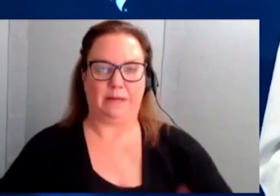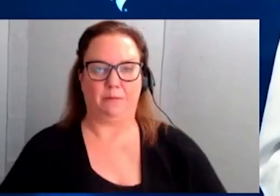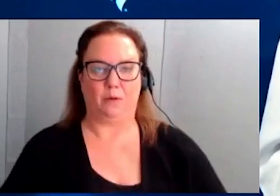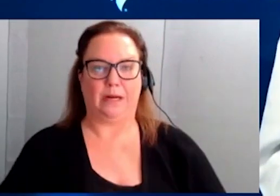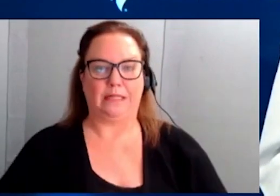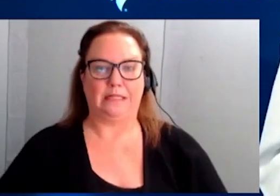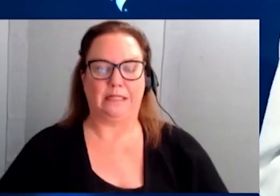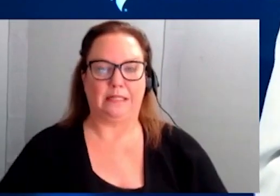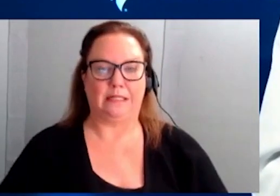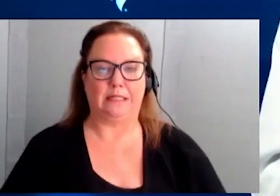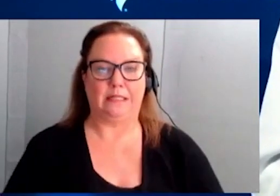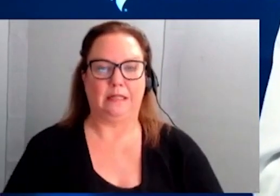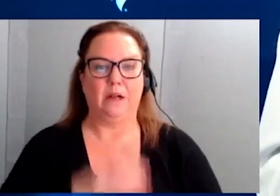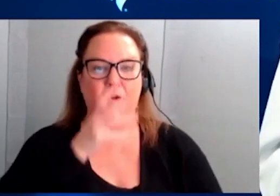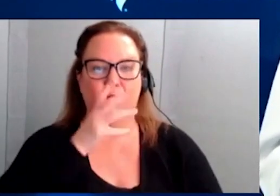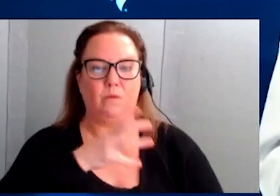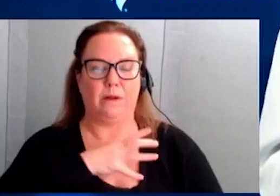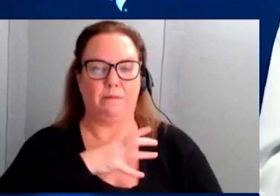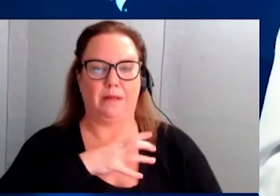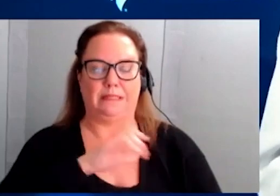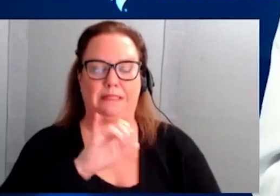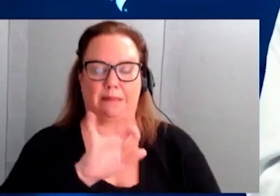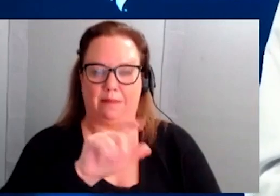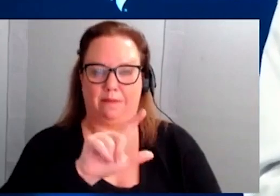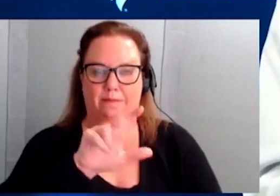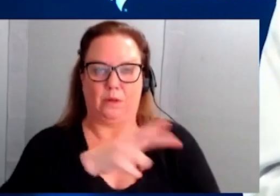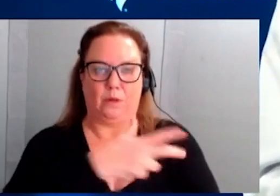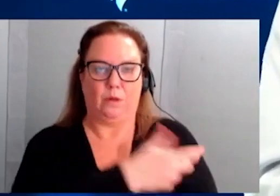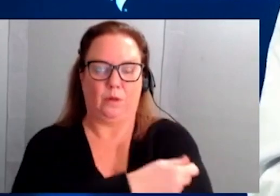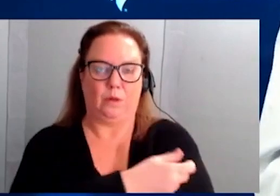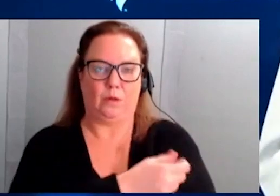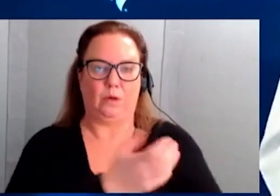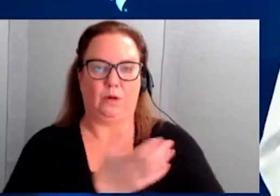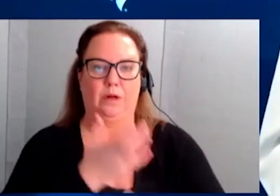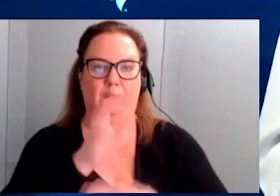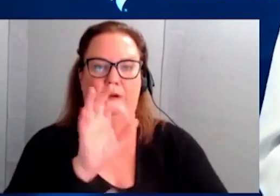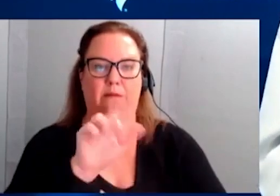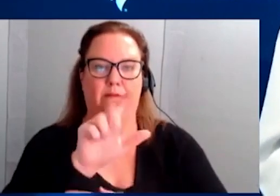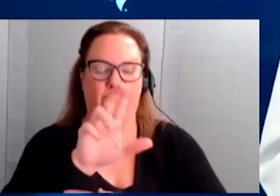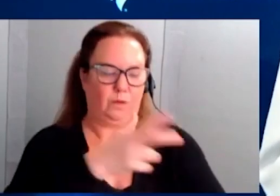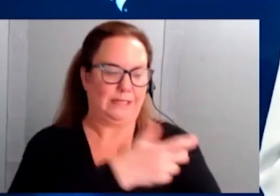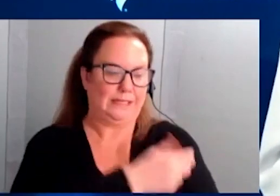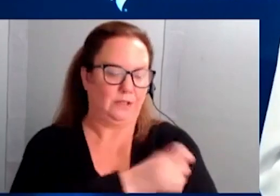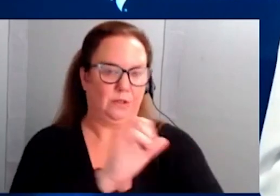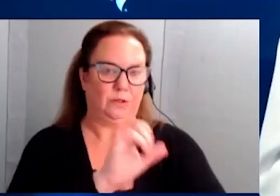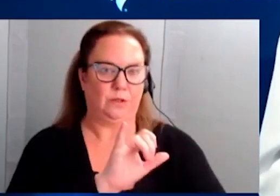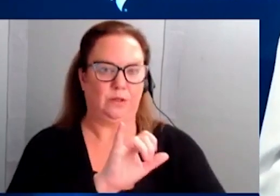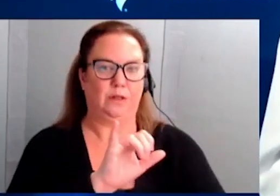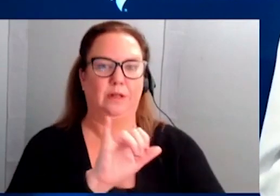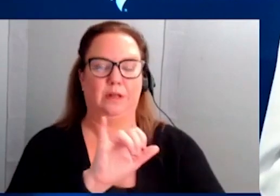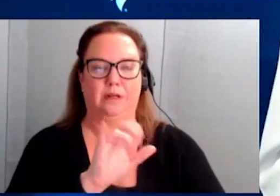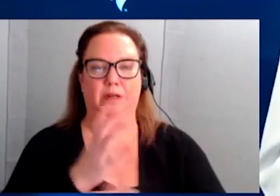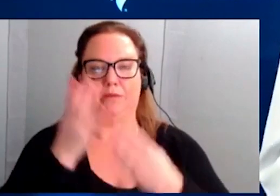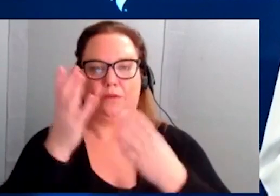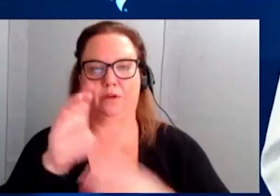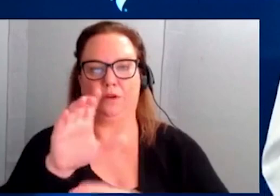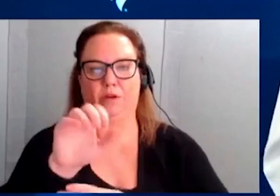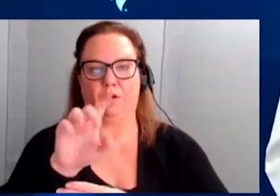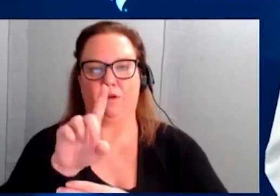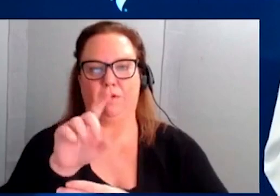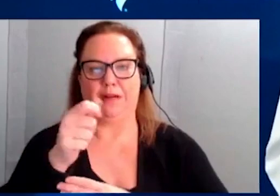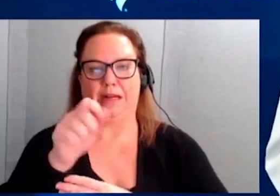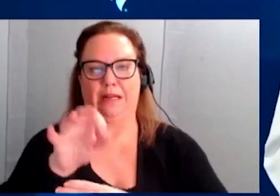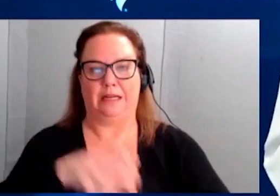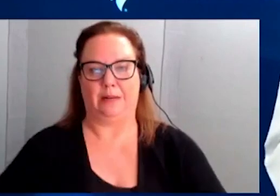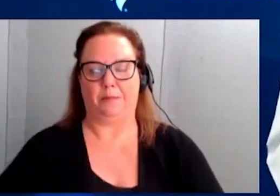know that women, just like with influenza, vaccine clearly recommended for influenza, vaccine clearly recommended for COVID-19 while pregnant,